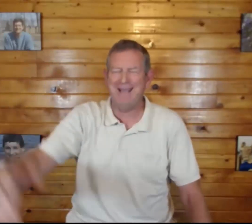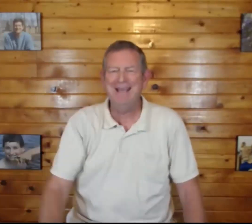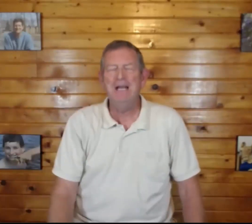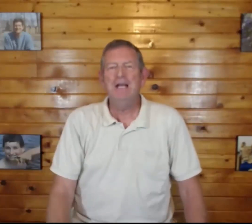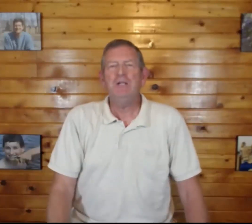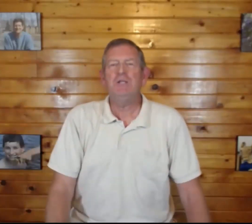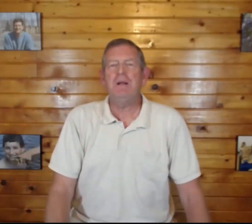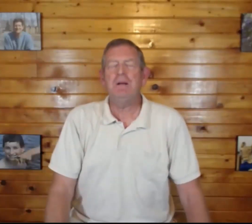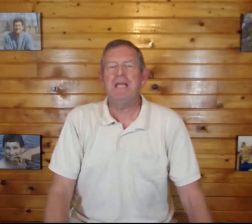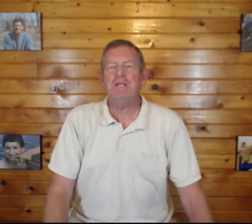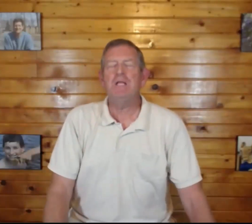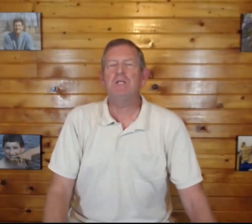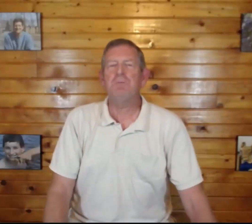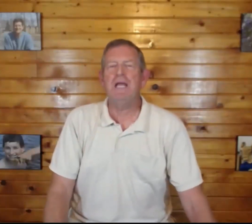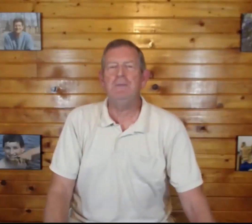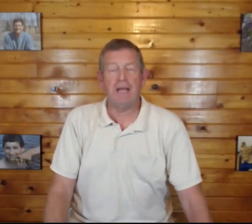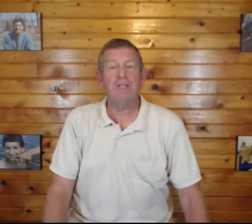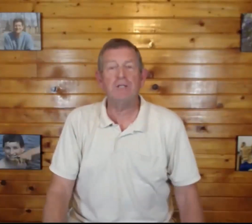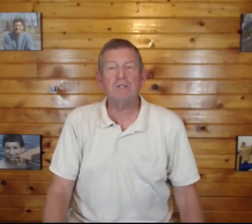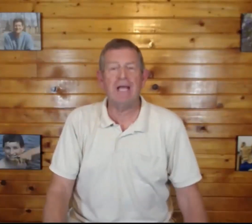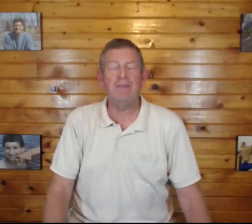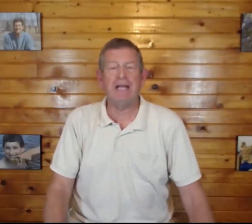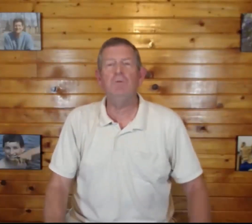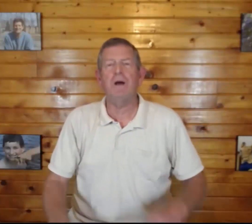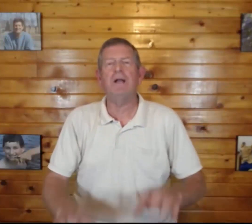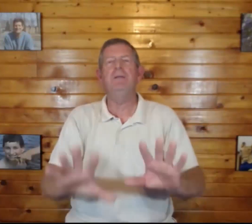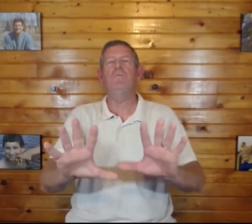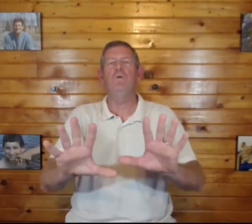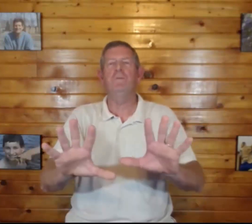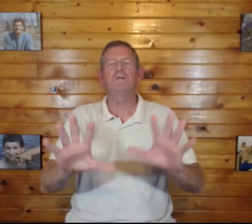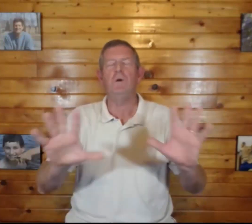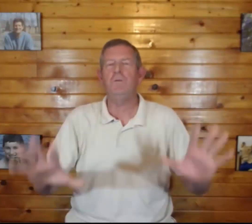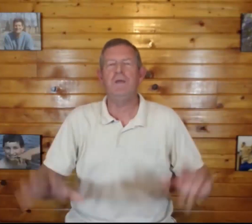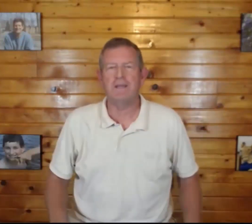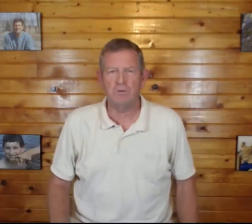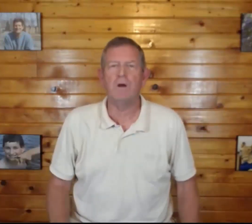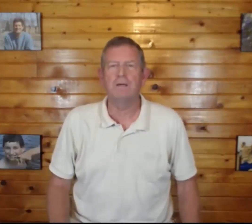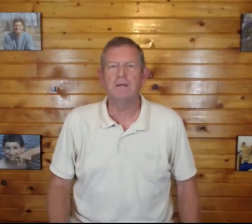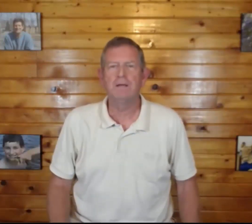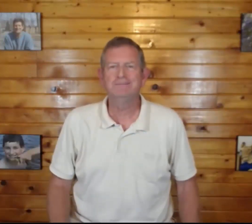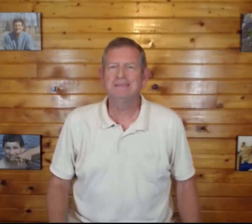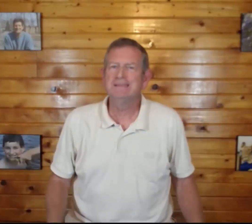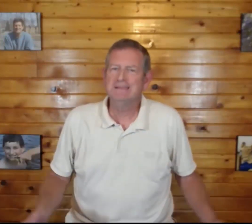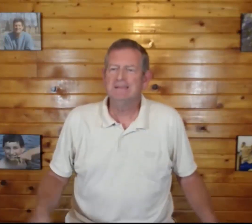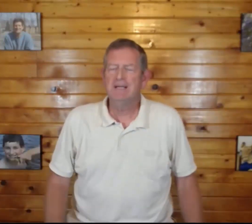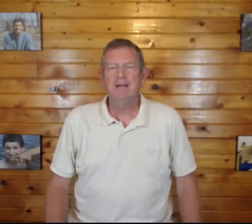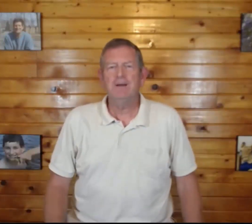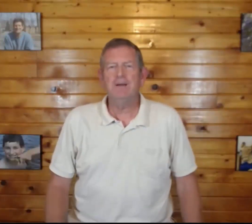comfort me. She explained to me that I just said that I didn't want any more food because no thanks, I'm drunk.